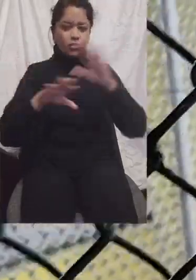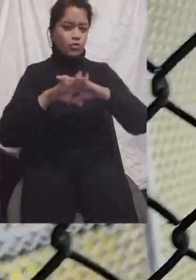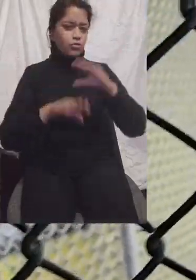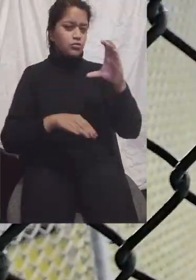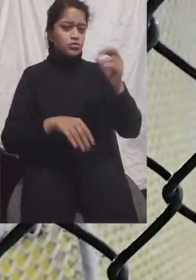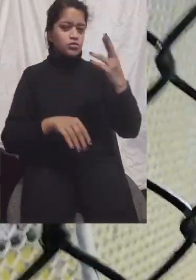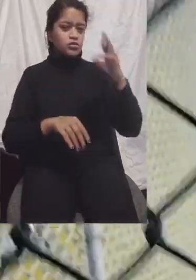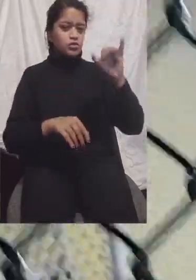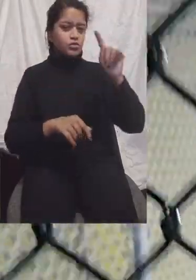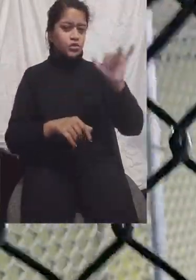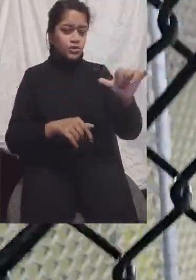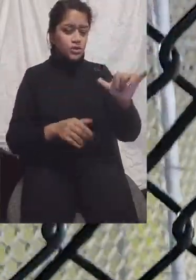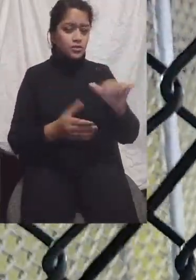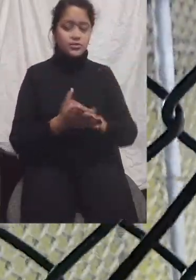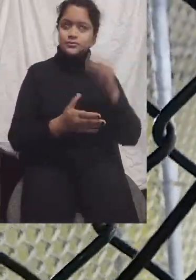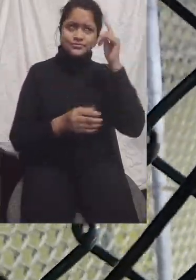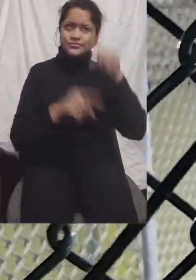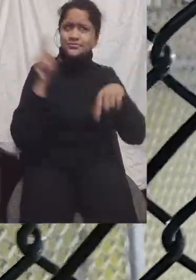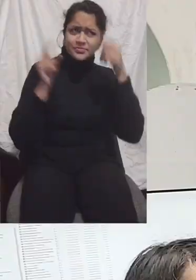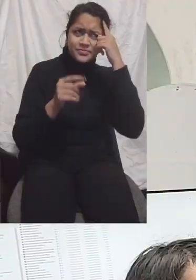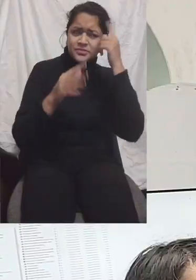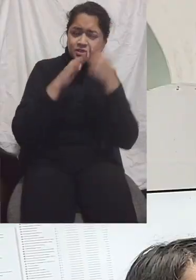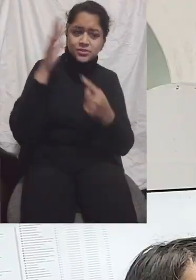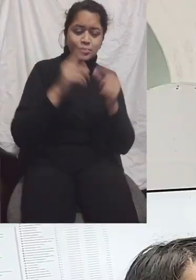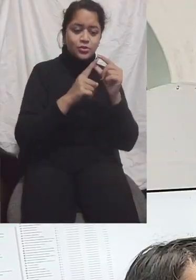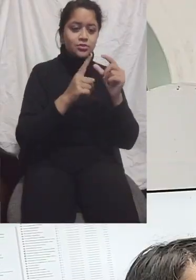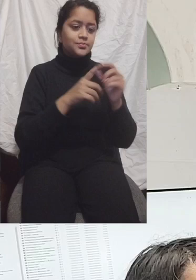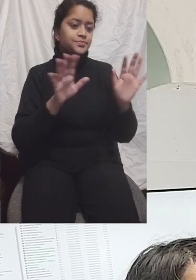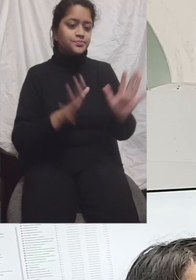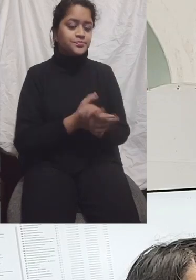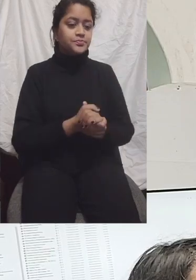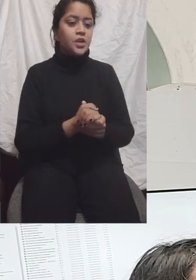charitable charitable, I can't think of the word right now.